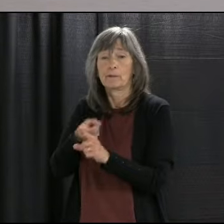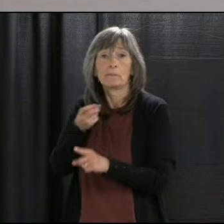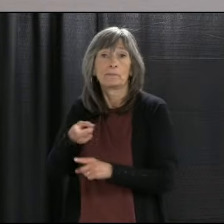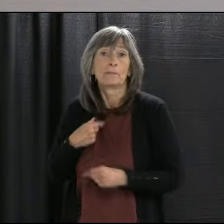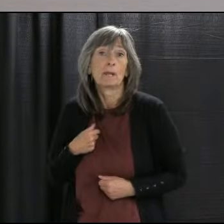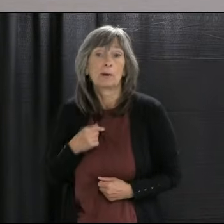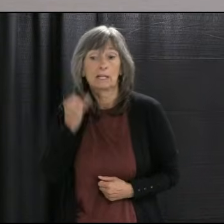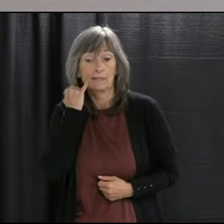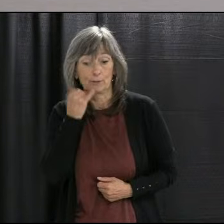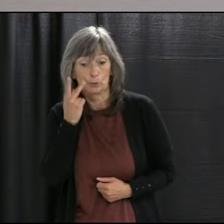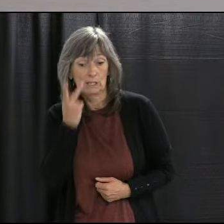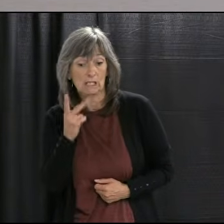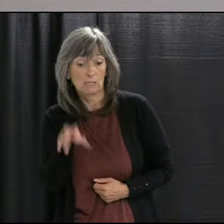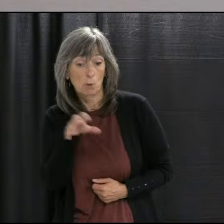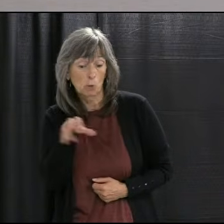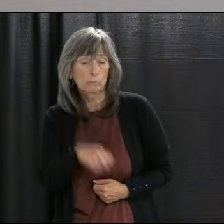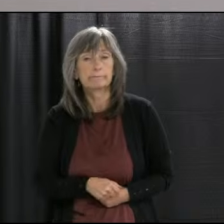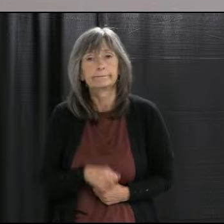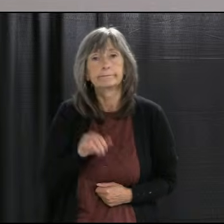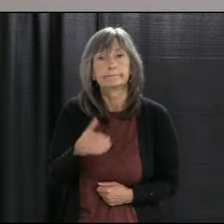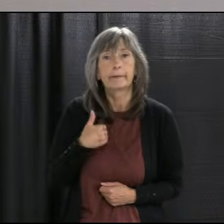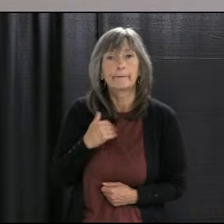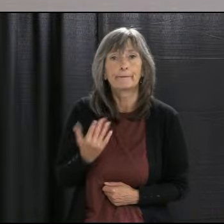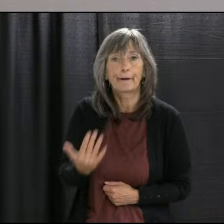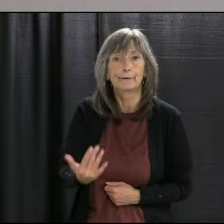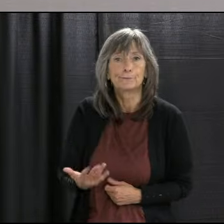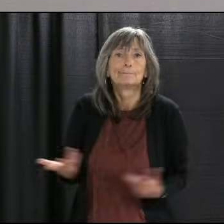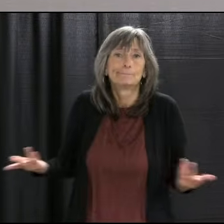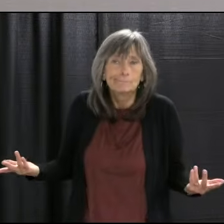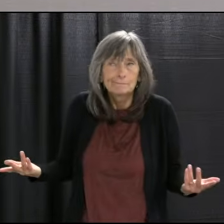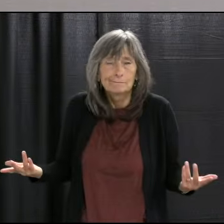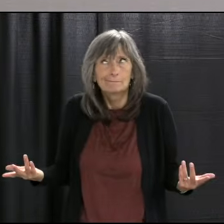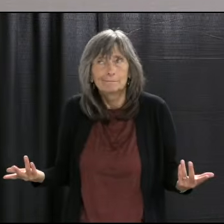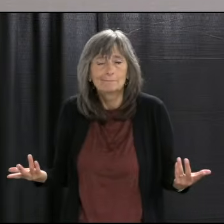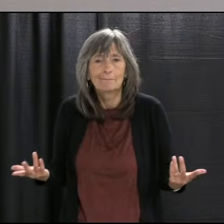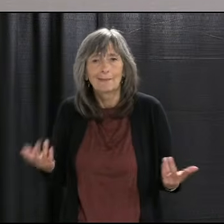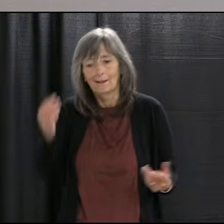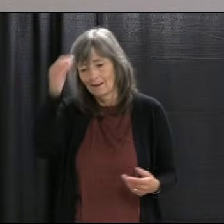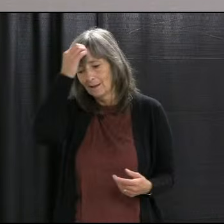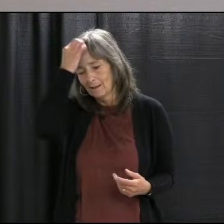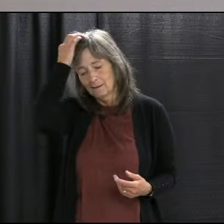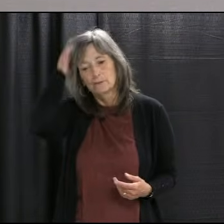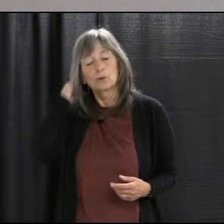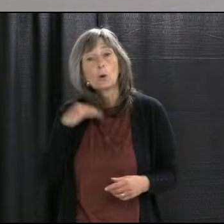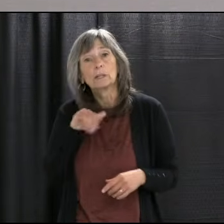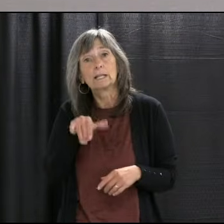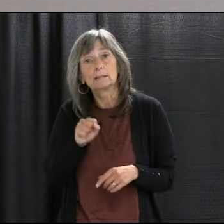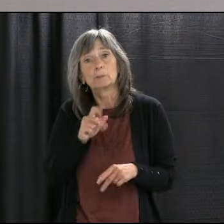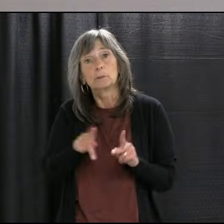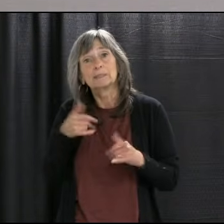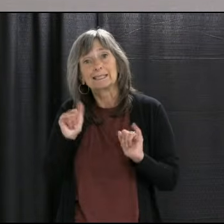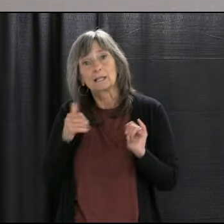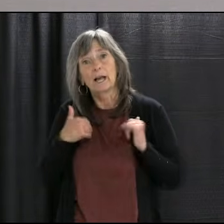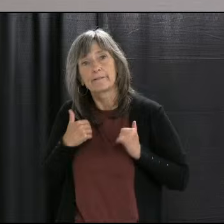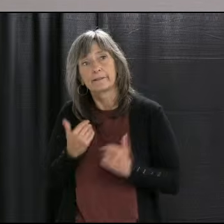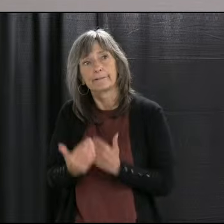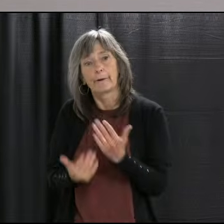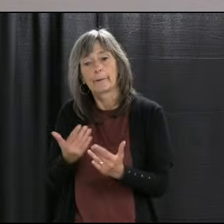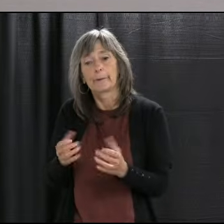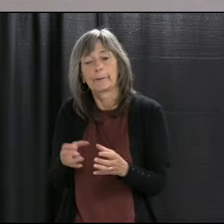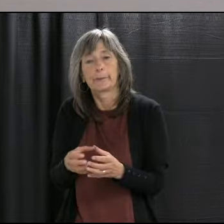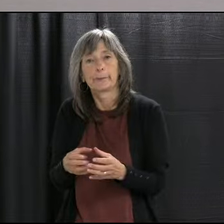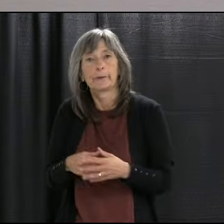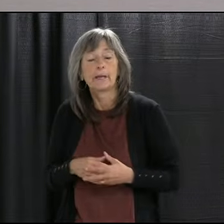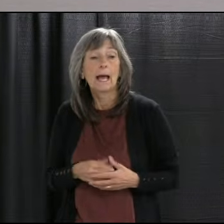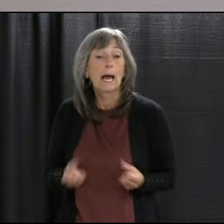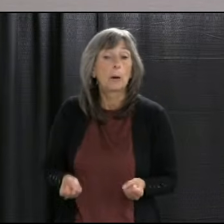smoke, there's fire. It seems very confident thing to say that people have been setting fires. In terms of the numbers and